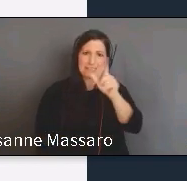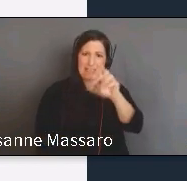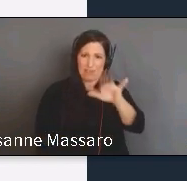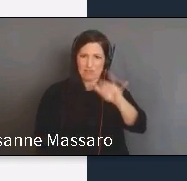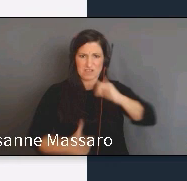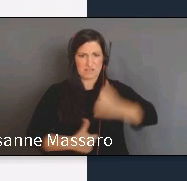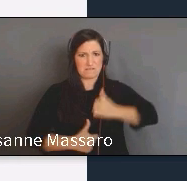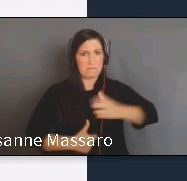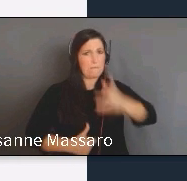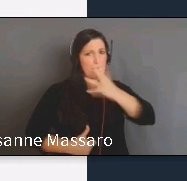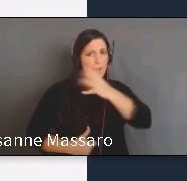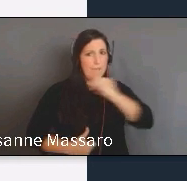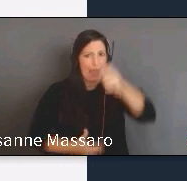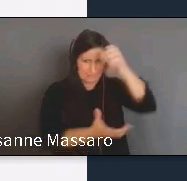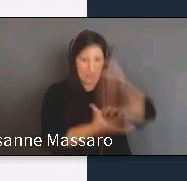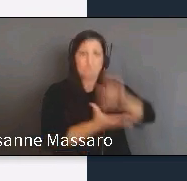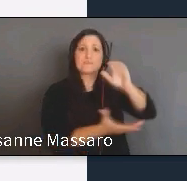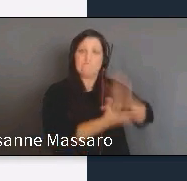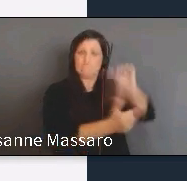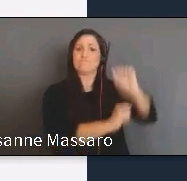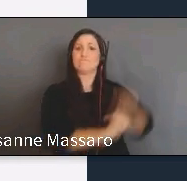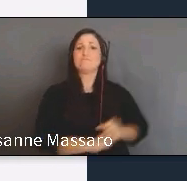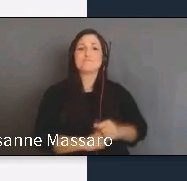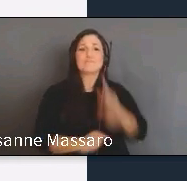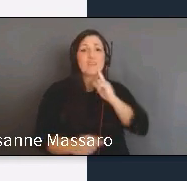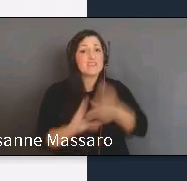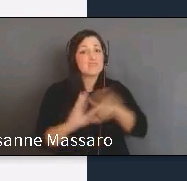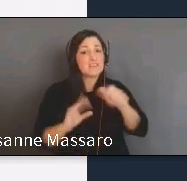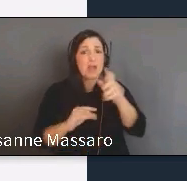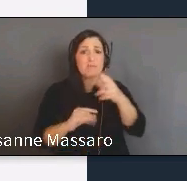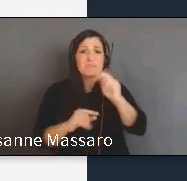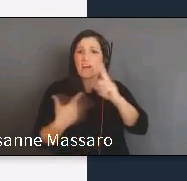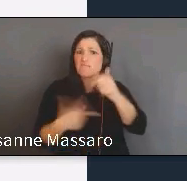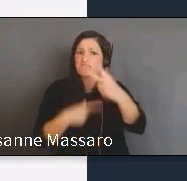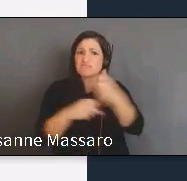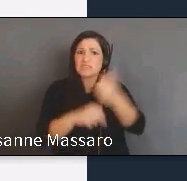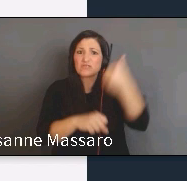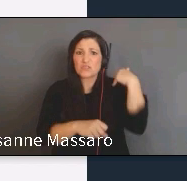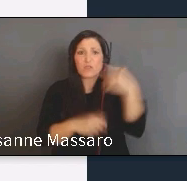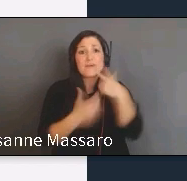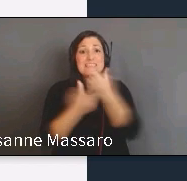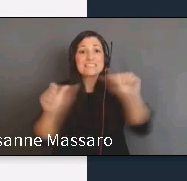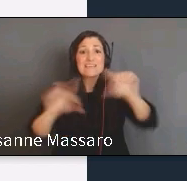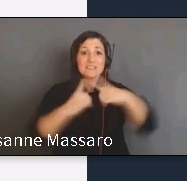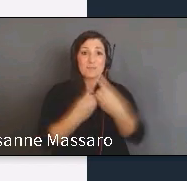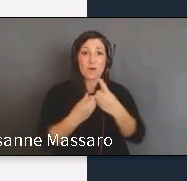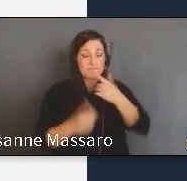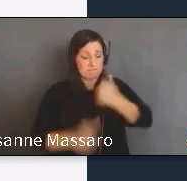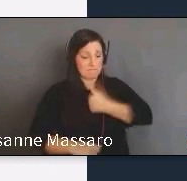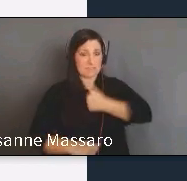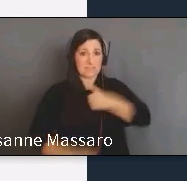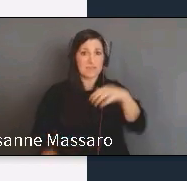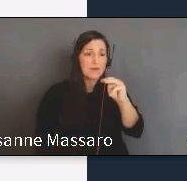Amazon 3 years ago in the safety department of a fulfillment center. I am a medic by profession, so I